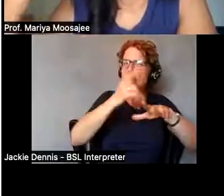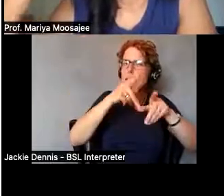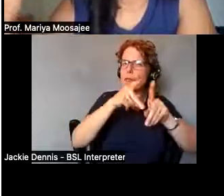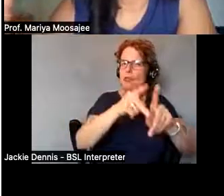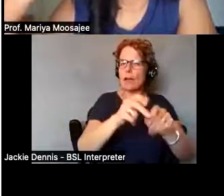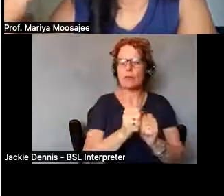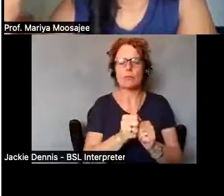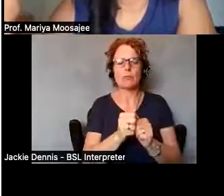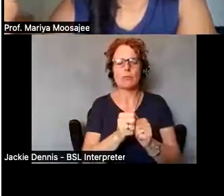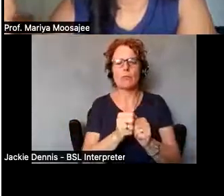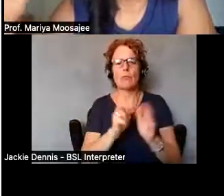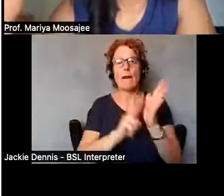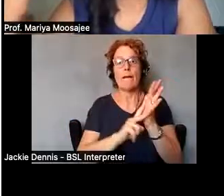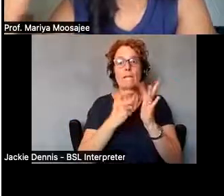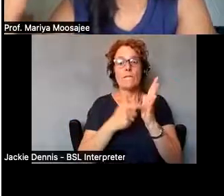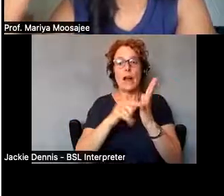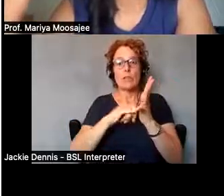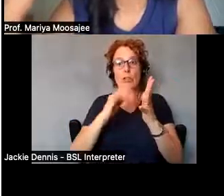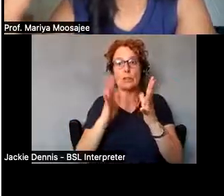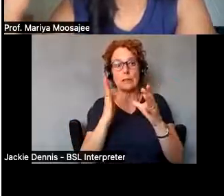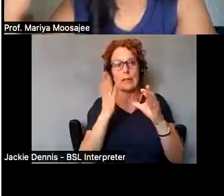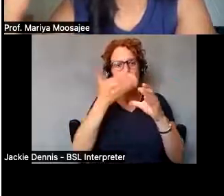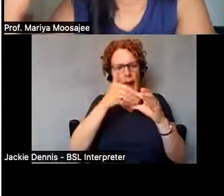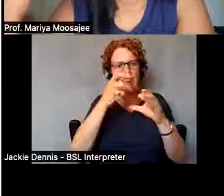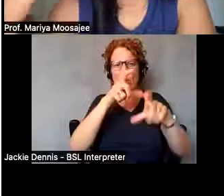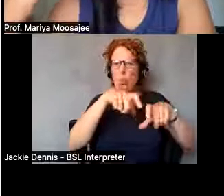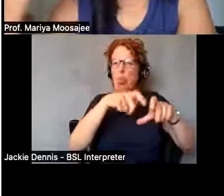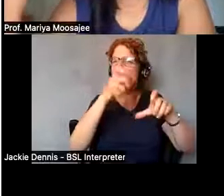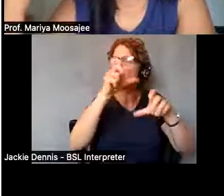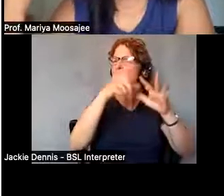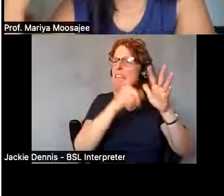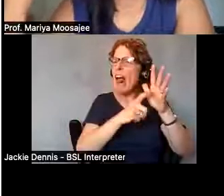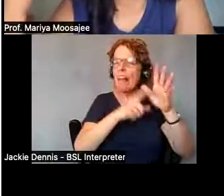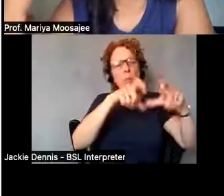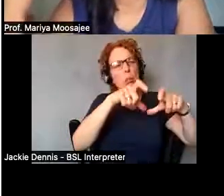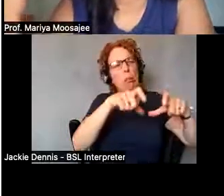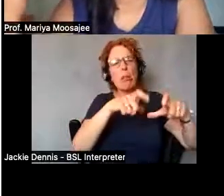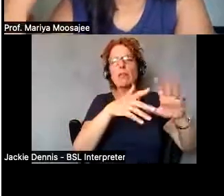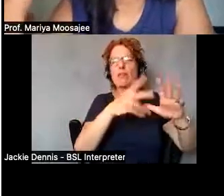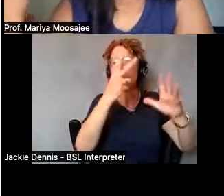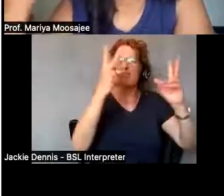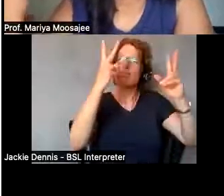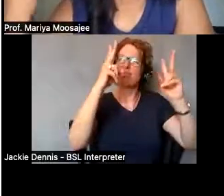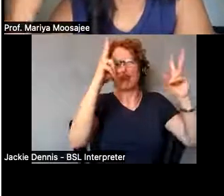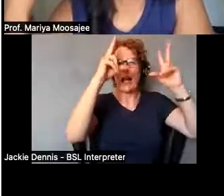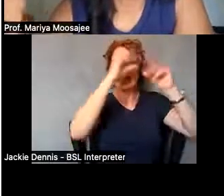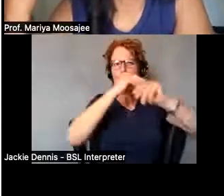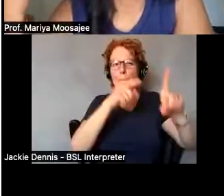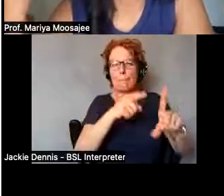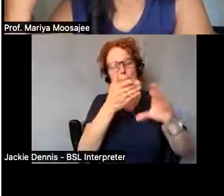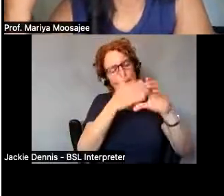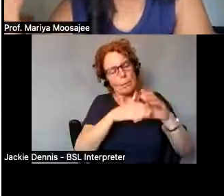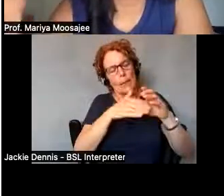that virus enters those residual cells that are left in the retina that are just dormant, and it introduces a